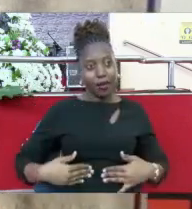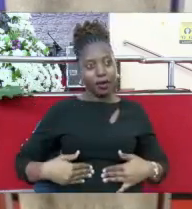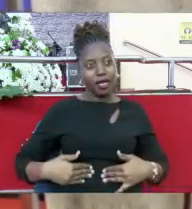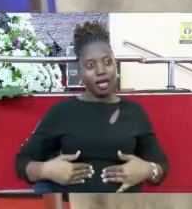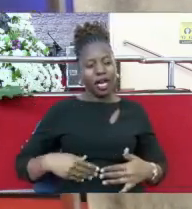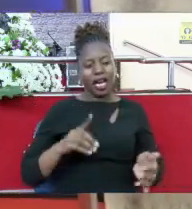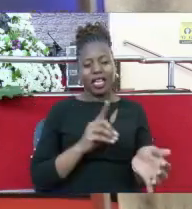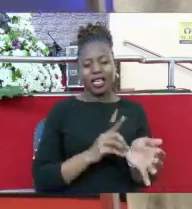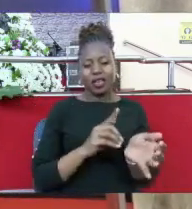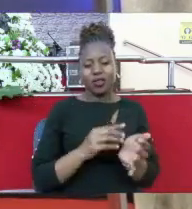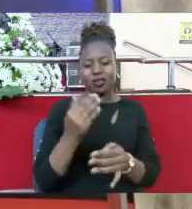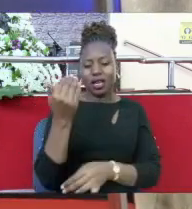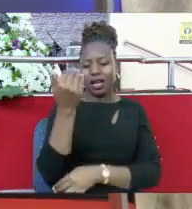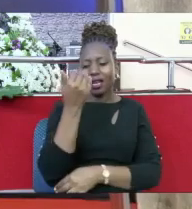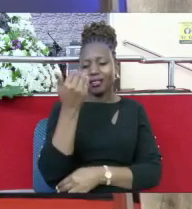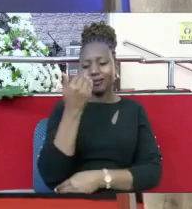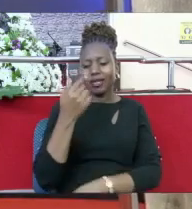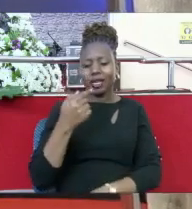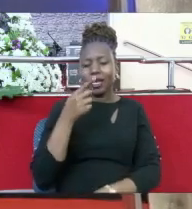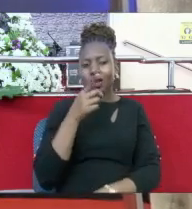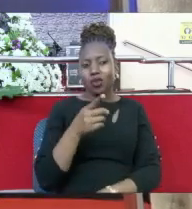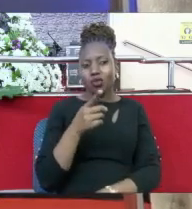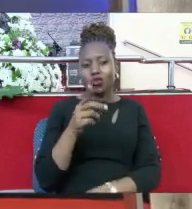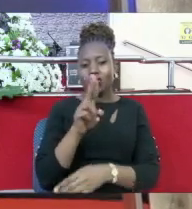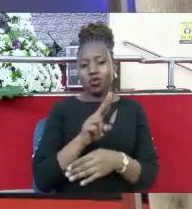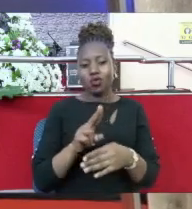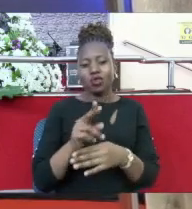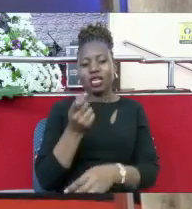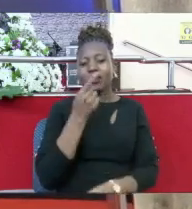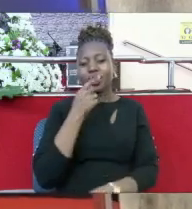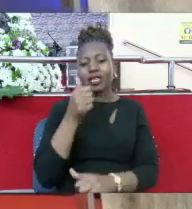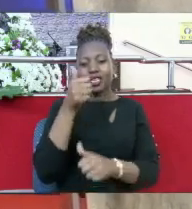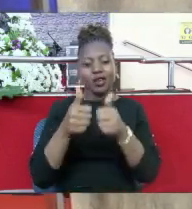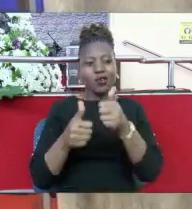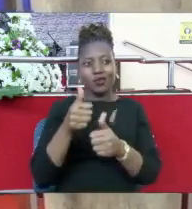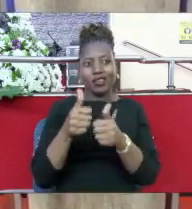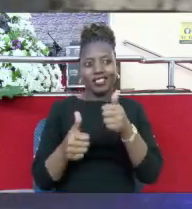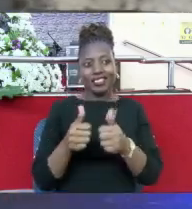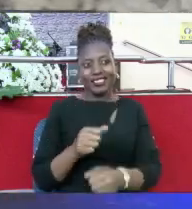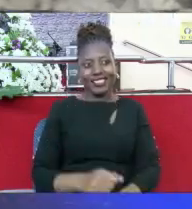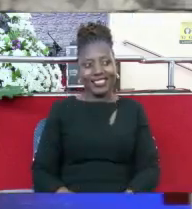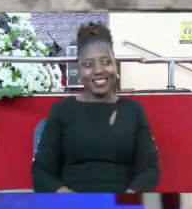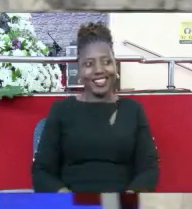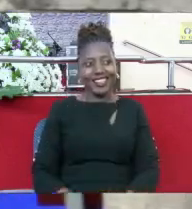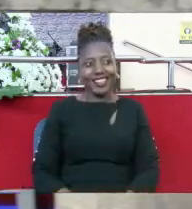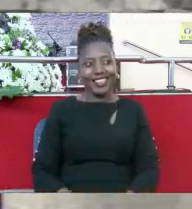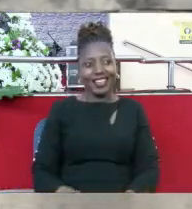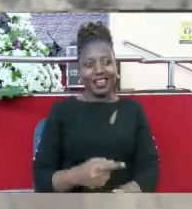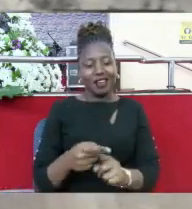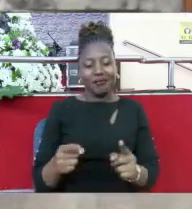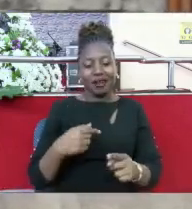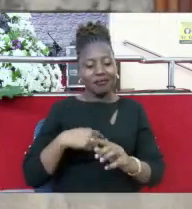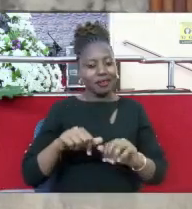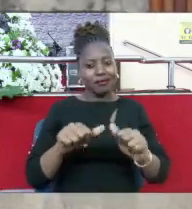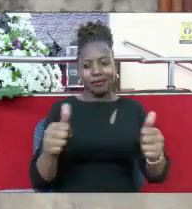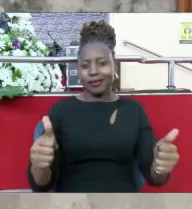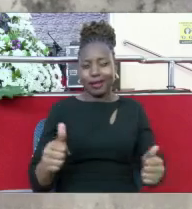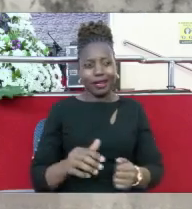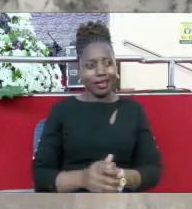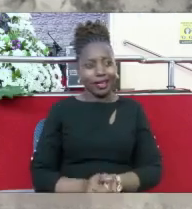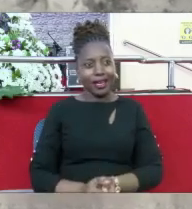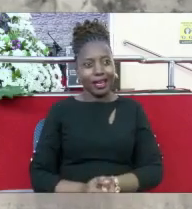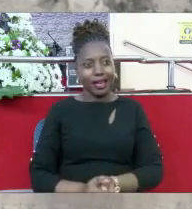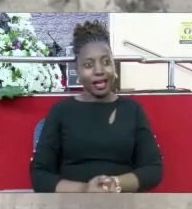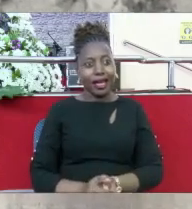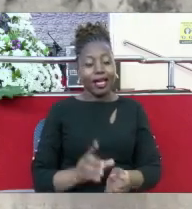know, they think once you reach those ages, you should be on medication. There's nothing like that. ananiuliza unatumia dawa gani kwa sababu anafikiria ya